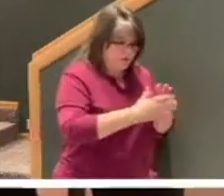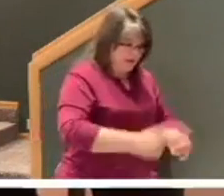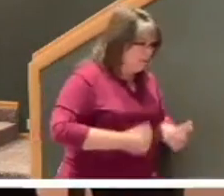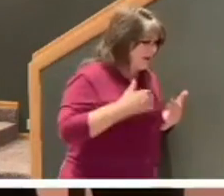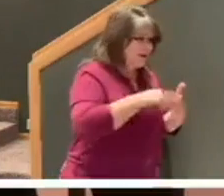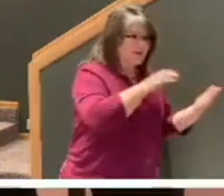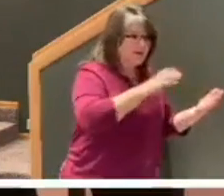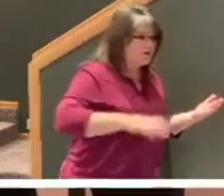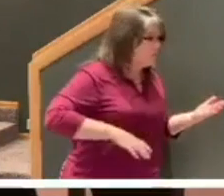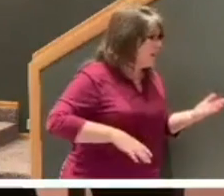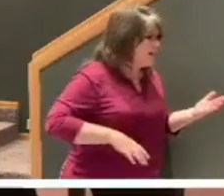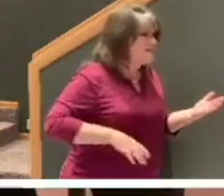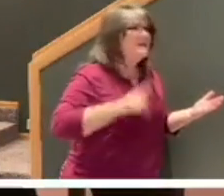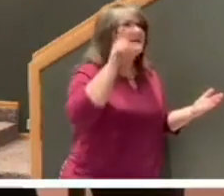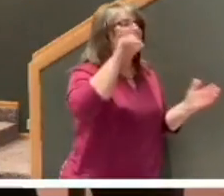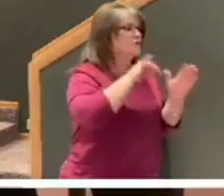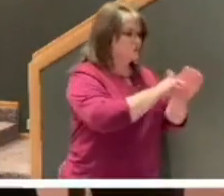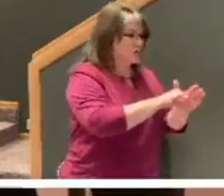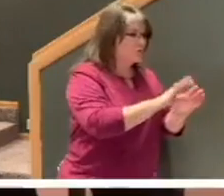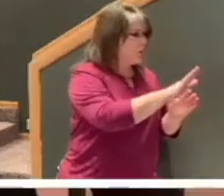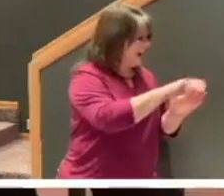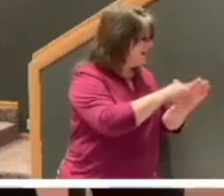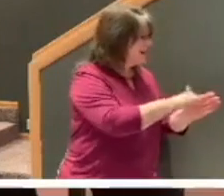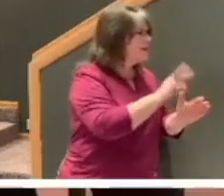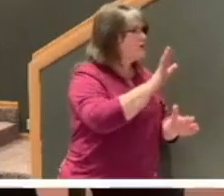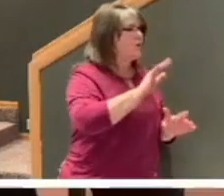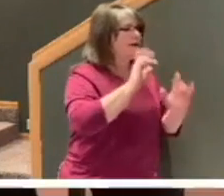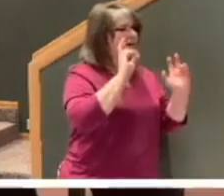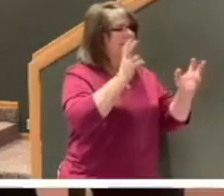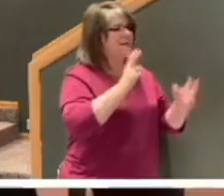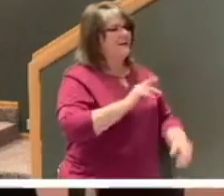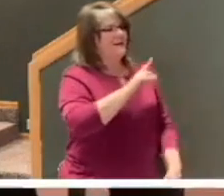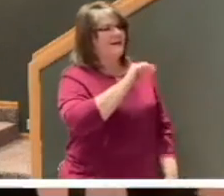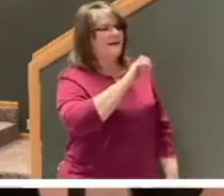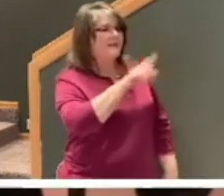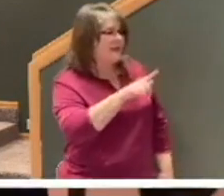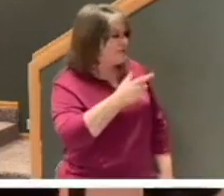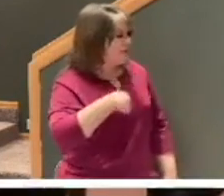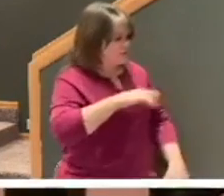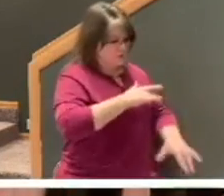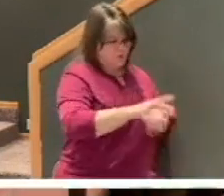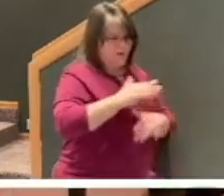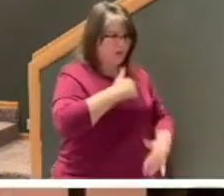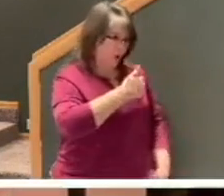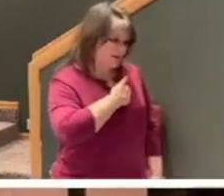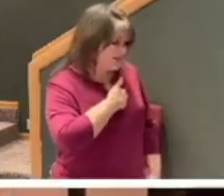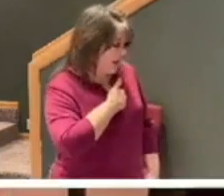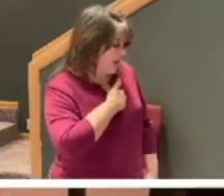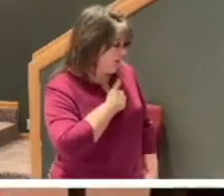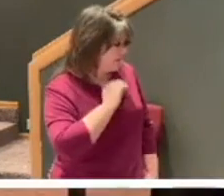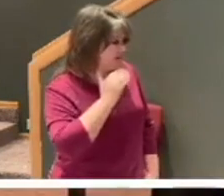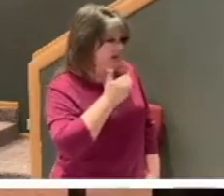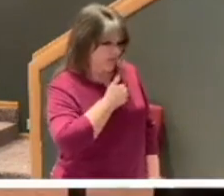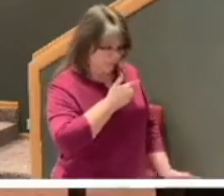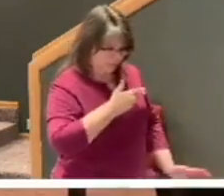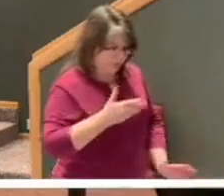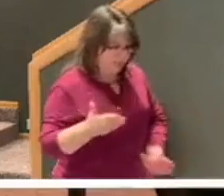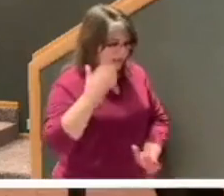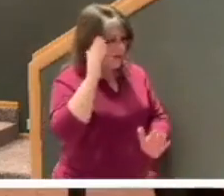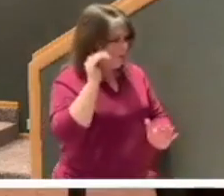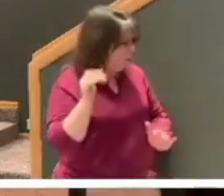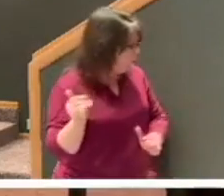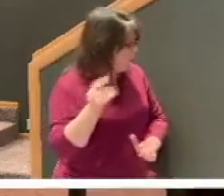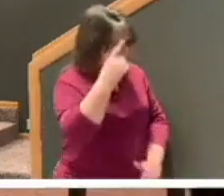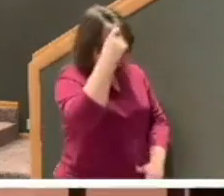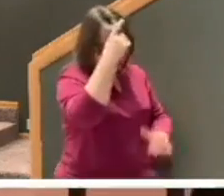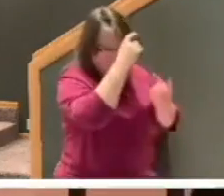in Christ, and he is your identity. He is your label. So we empty ourselves of our designs and our hopes and